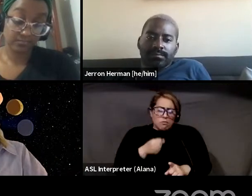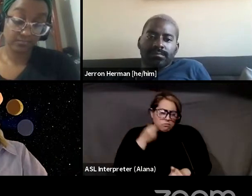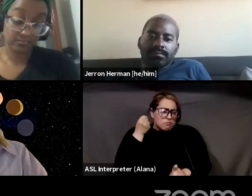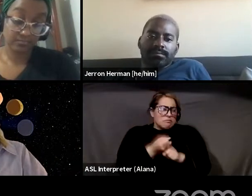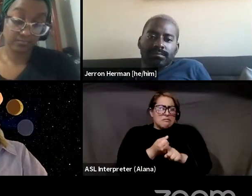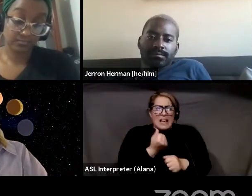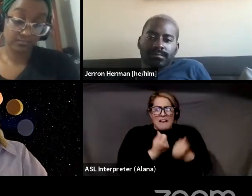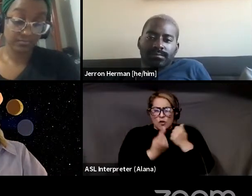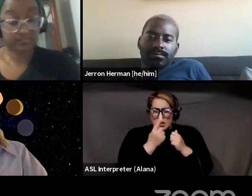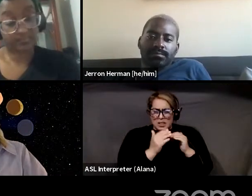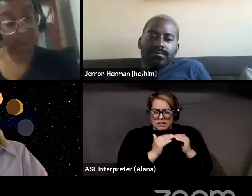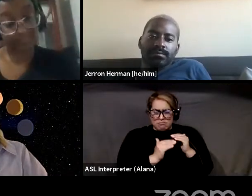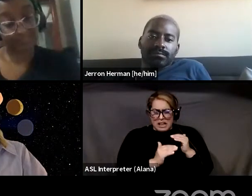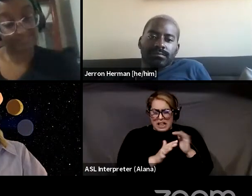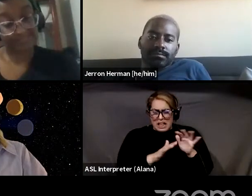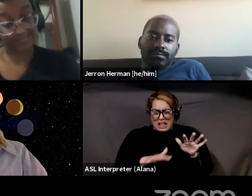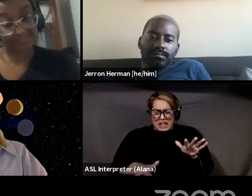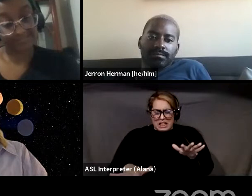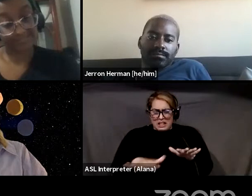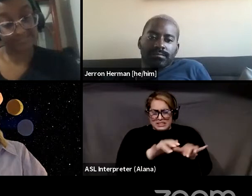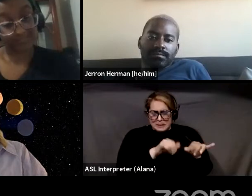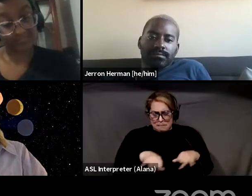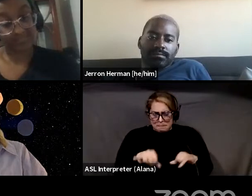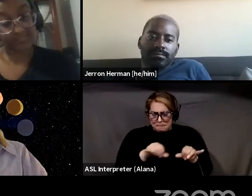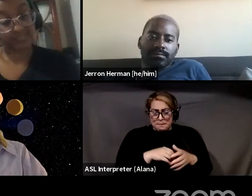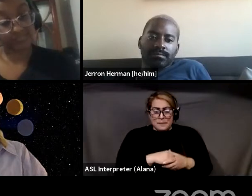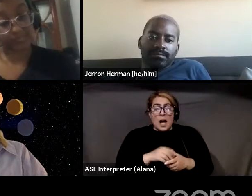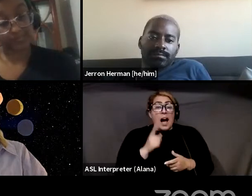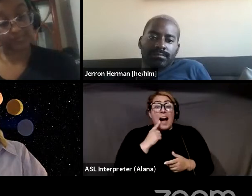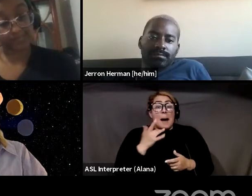know I look at myths